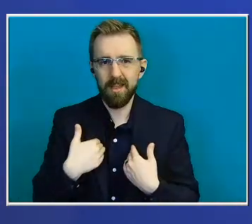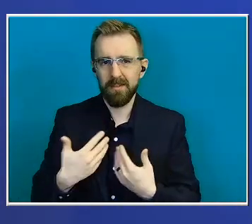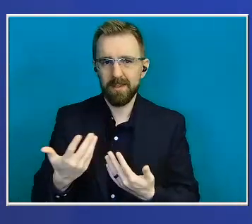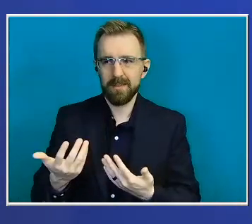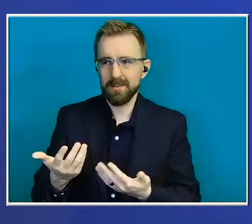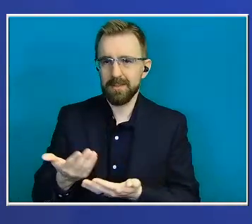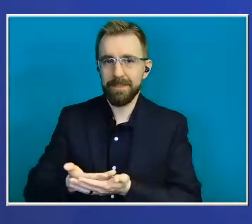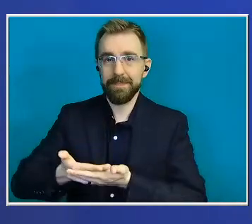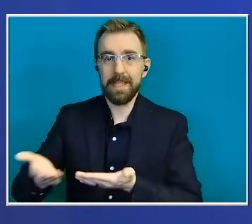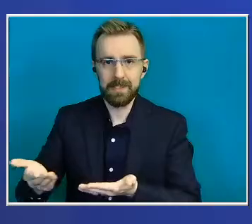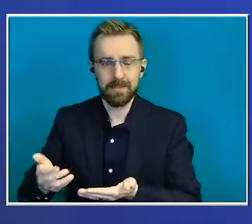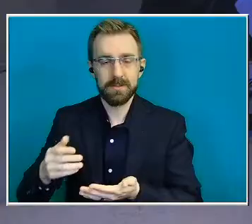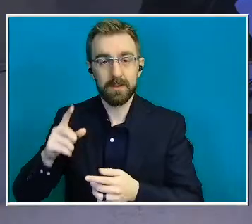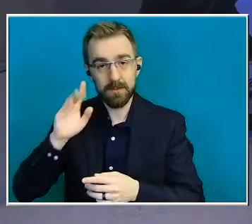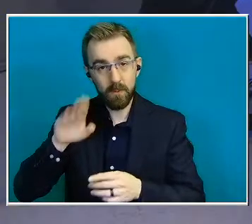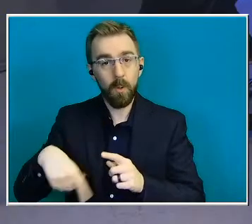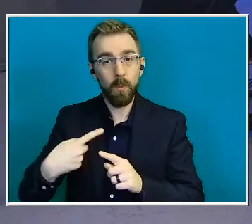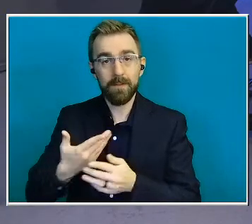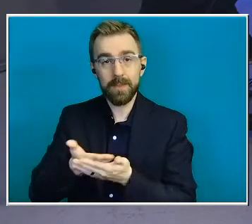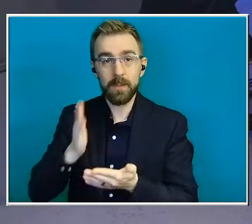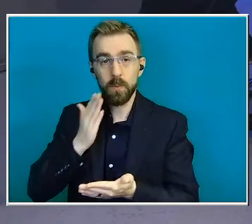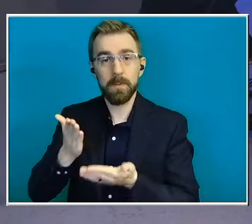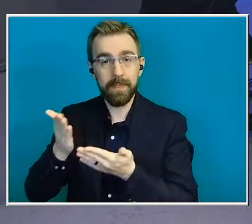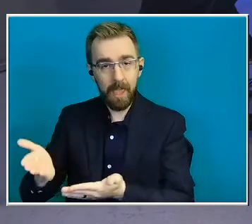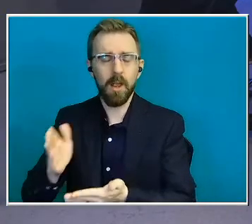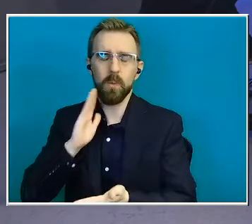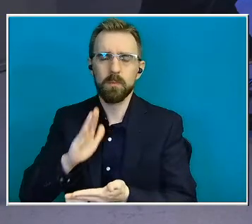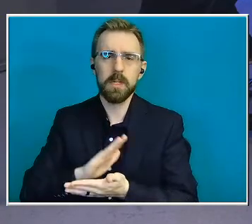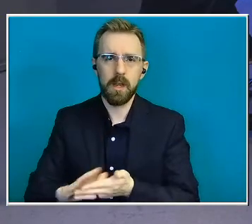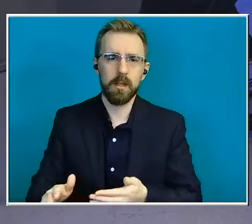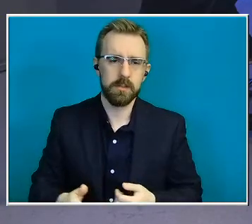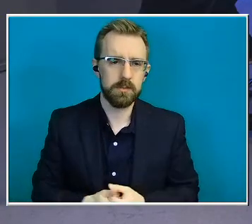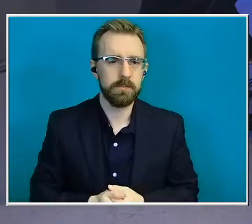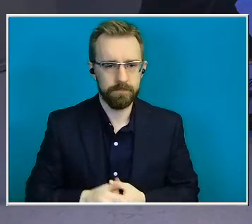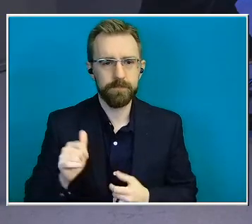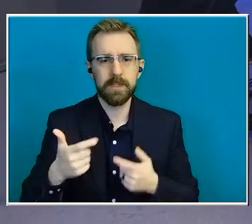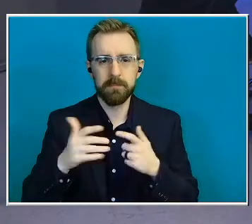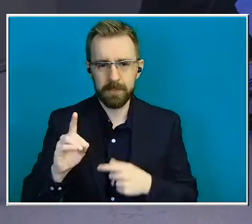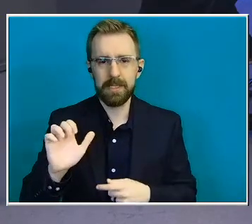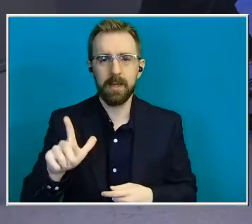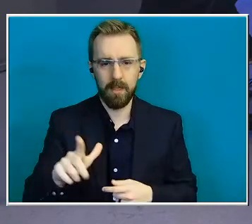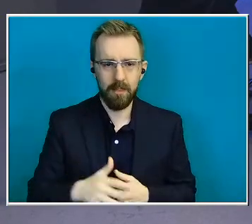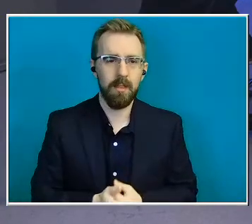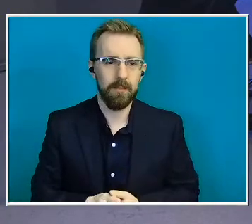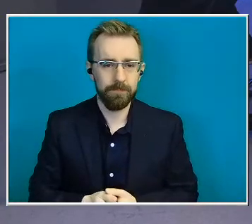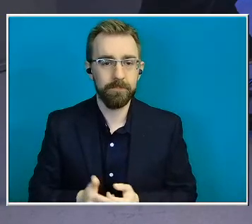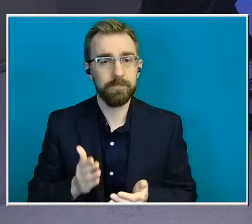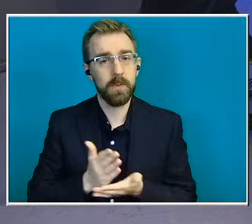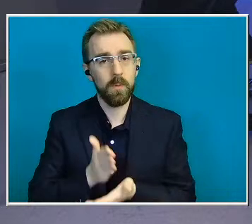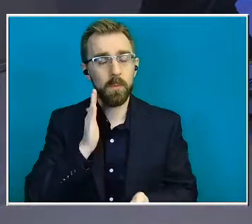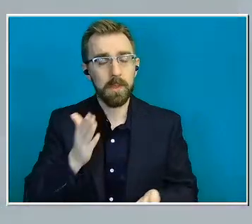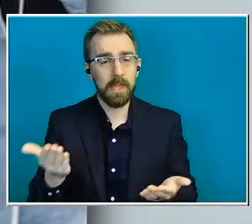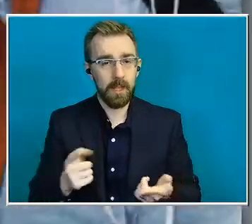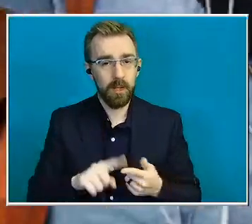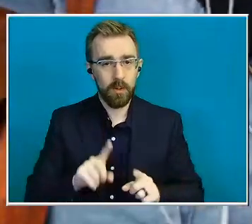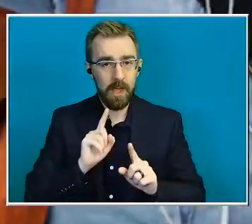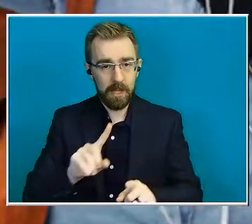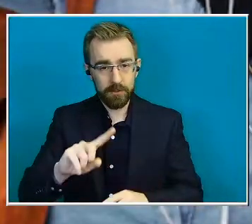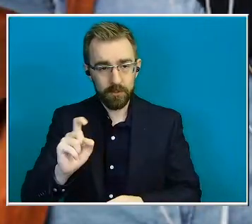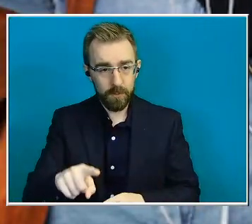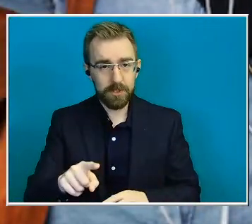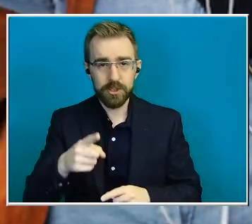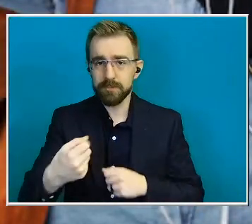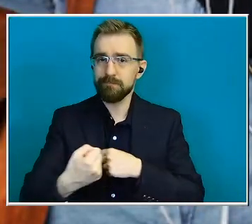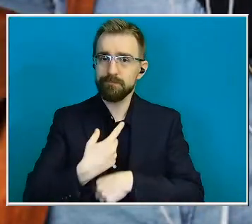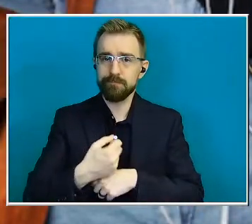there when people need them. Yeah, that is a big deal. All right, we're going to be here to answer your questions. Send them using the